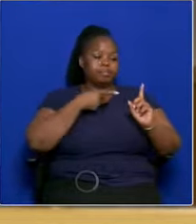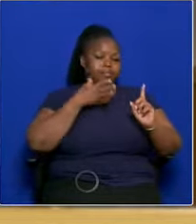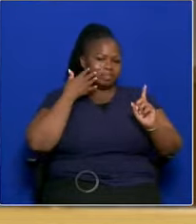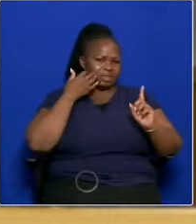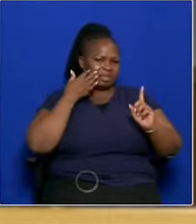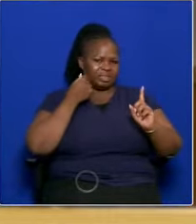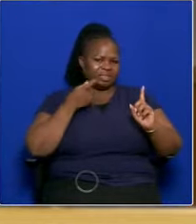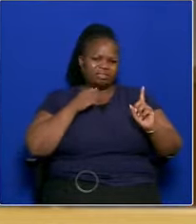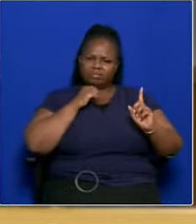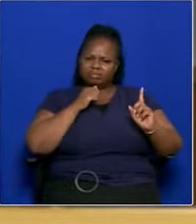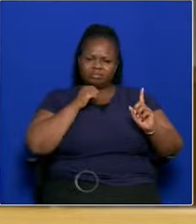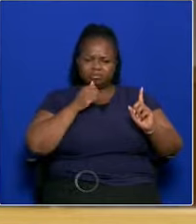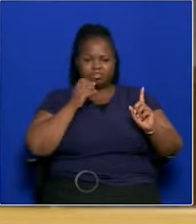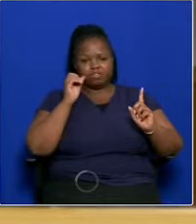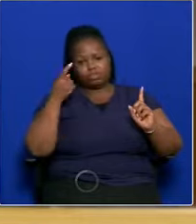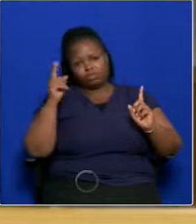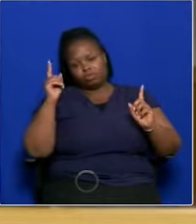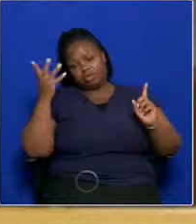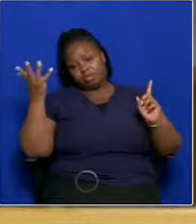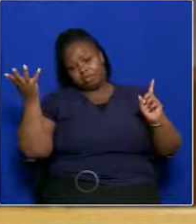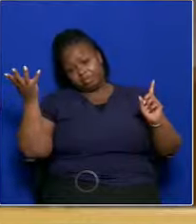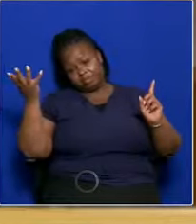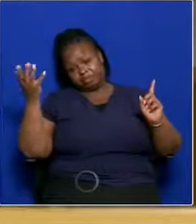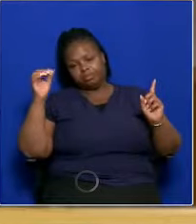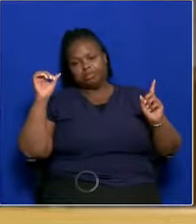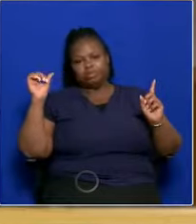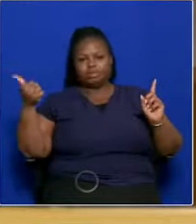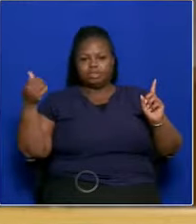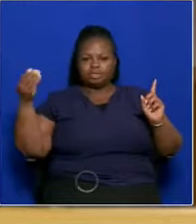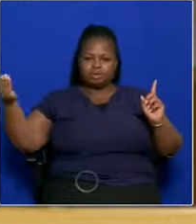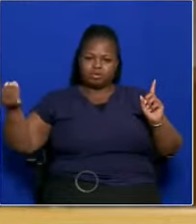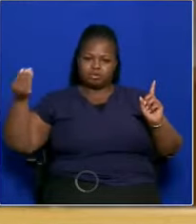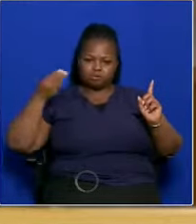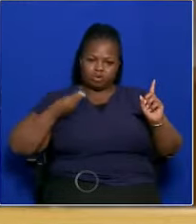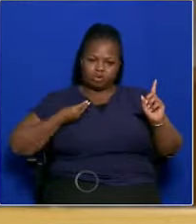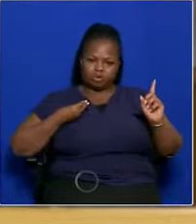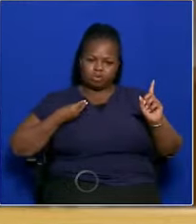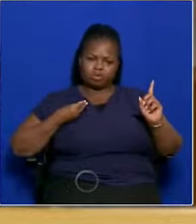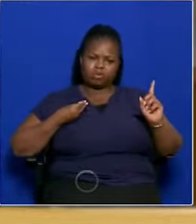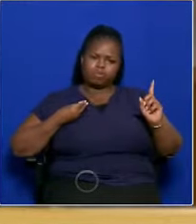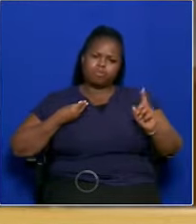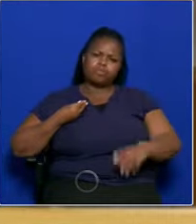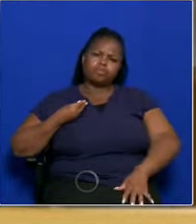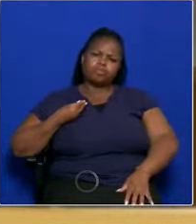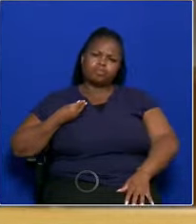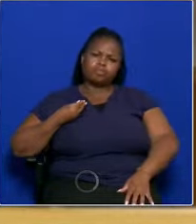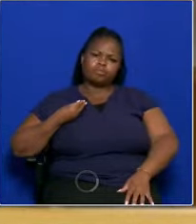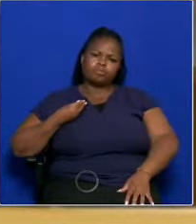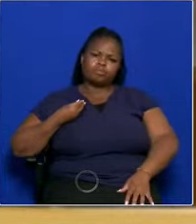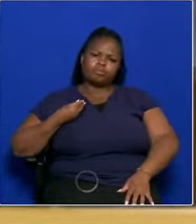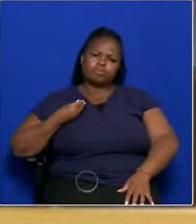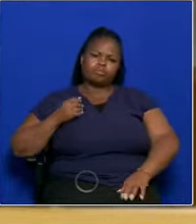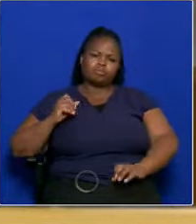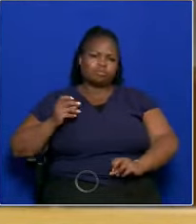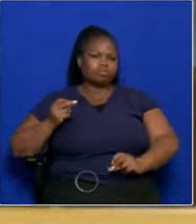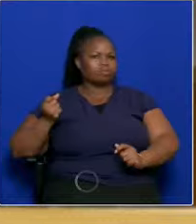correct, and he somehow forwards them to you without prompting from you, there is